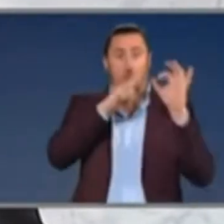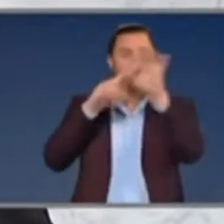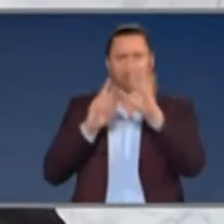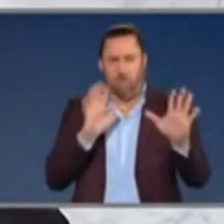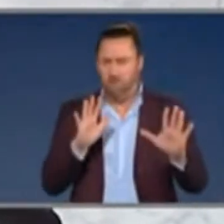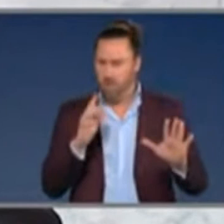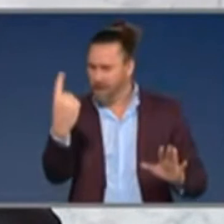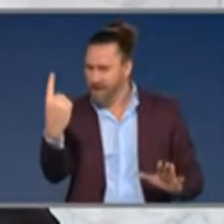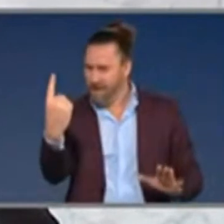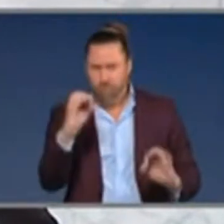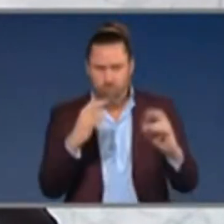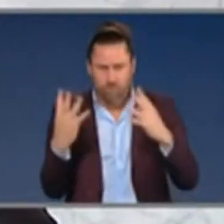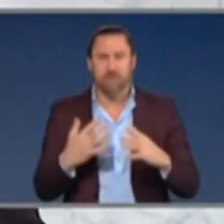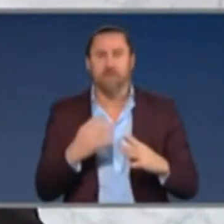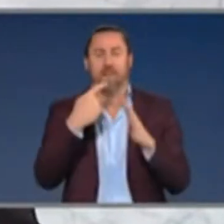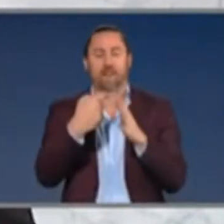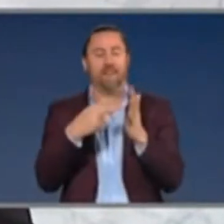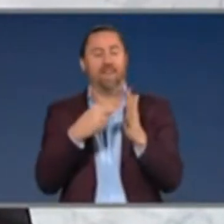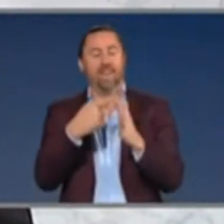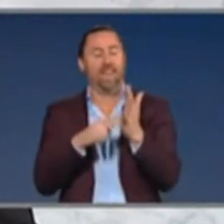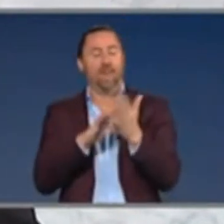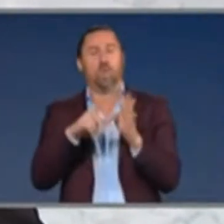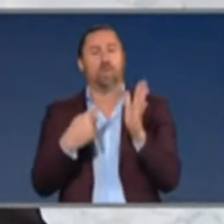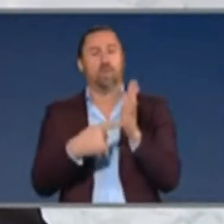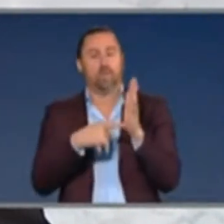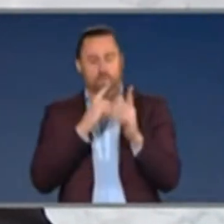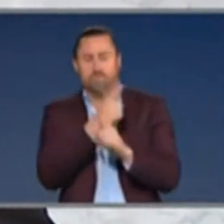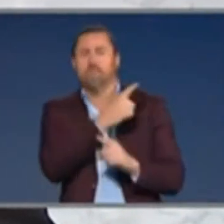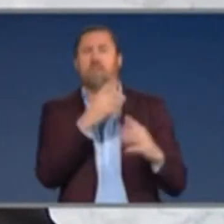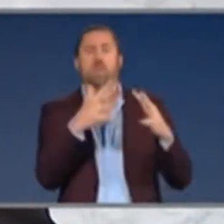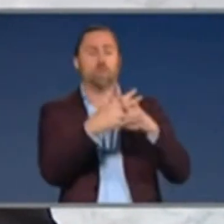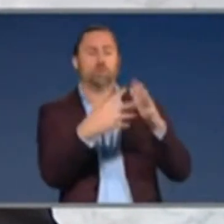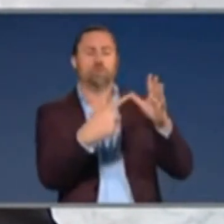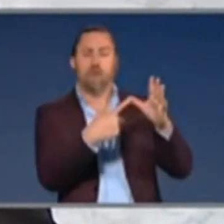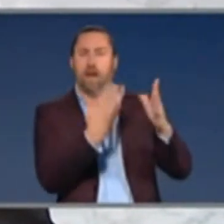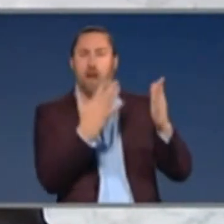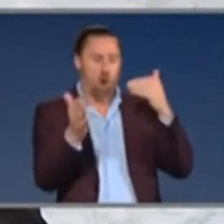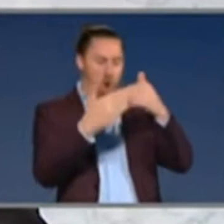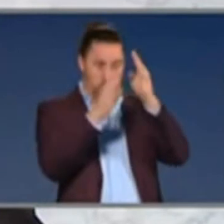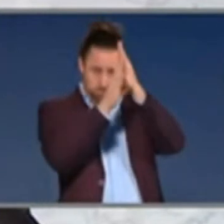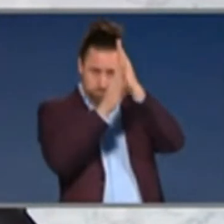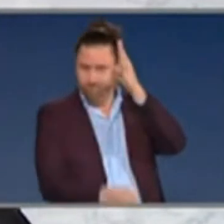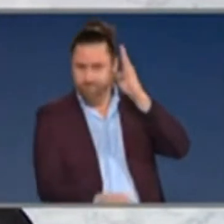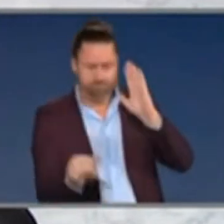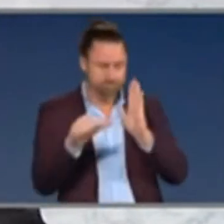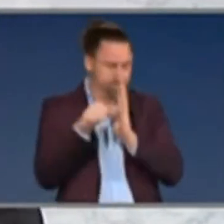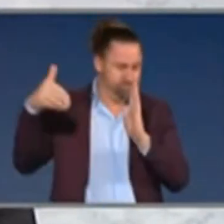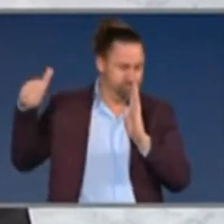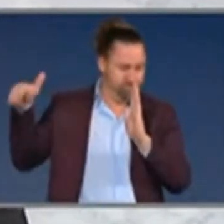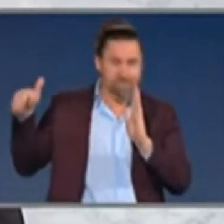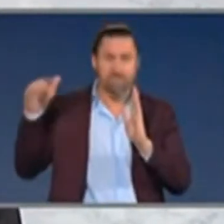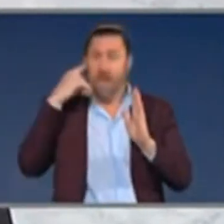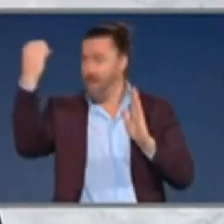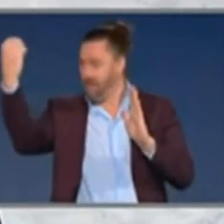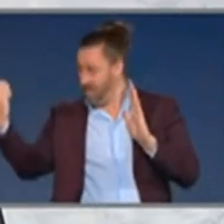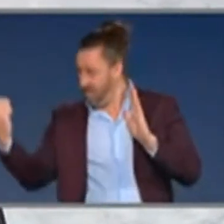So just one at a time. Yeah. Ken Wyatt said this morning that WA, the closed borders, have meant we have not had outbreaks of coronavirus, which we